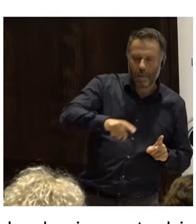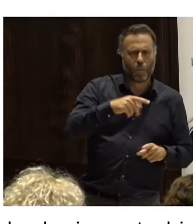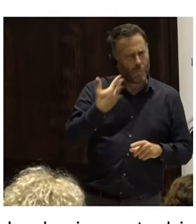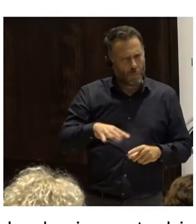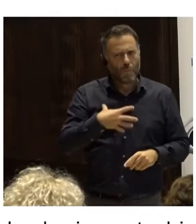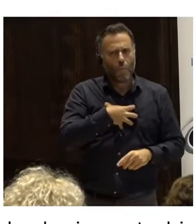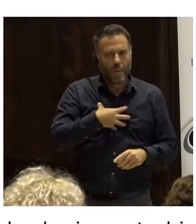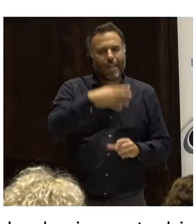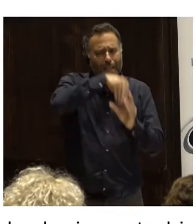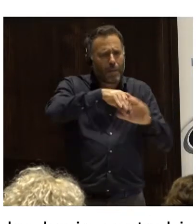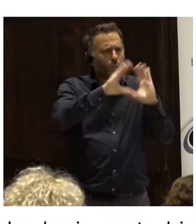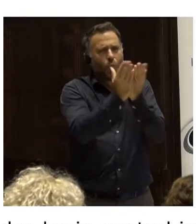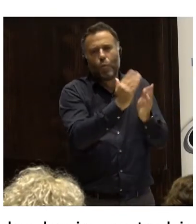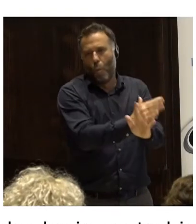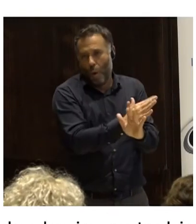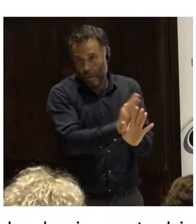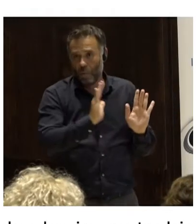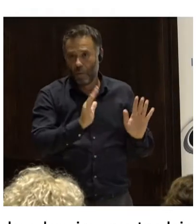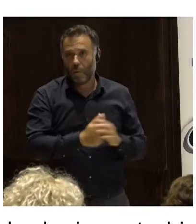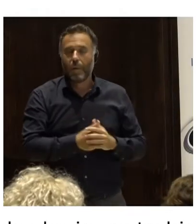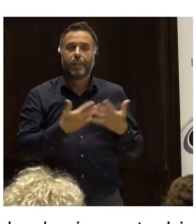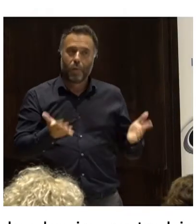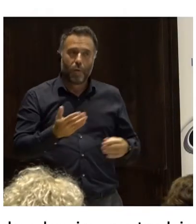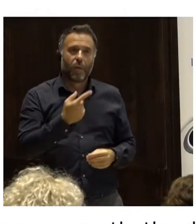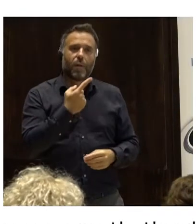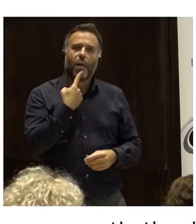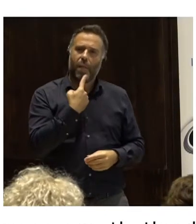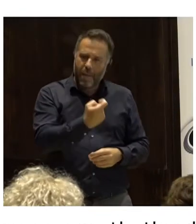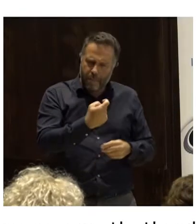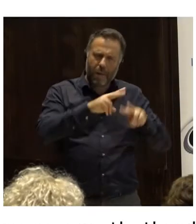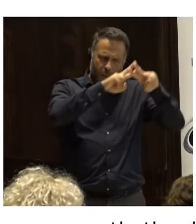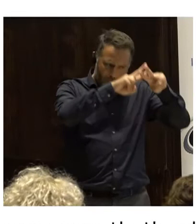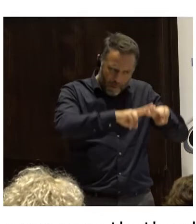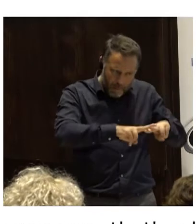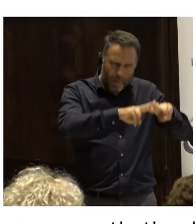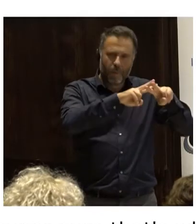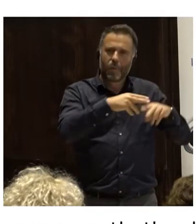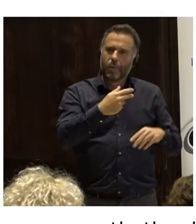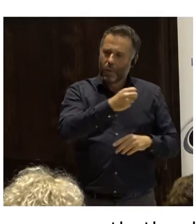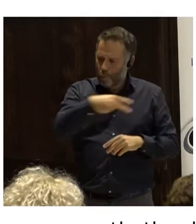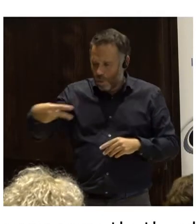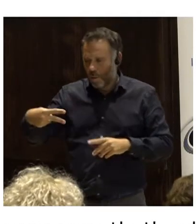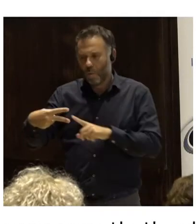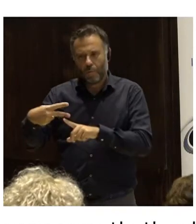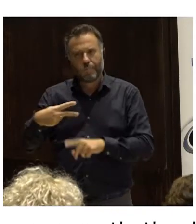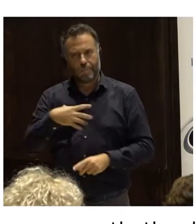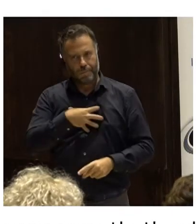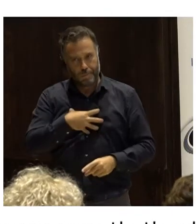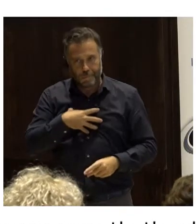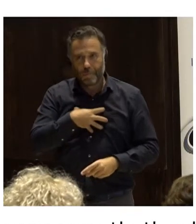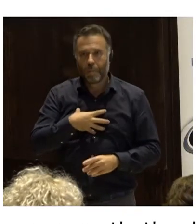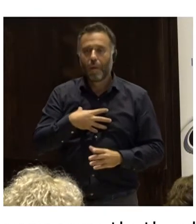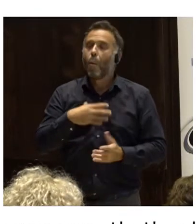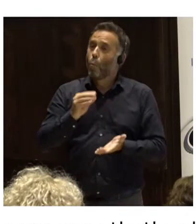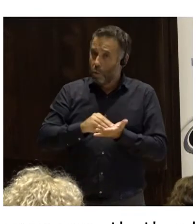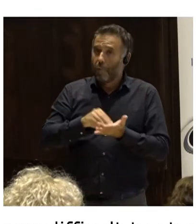It's difficult, very difficult to study, and so far a lot of work has been done with adults because that's a little bit easier,